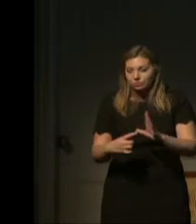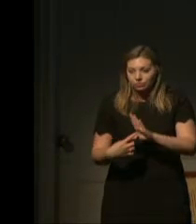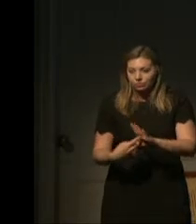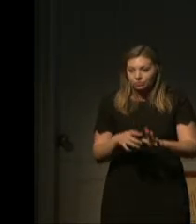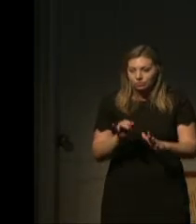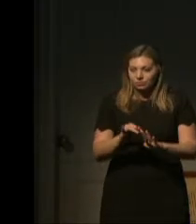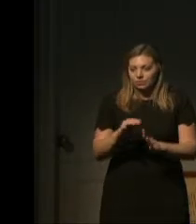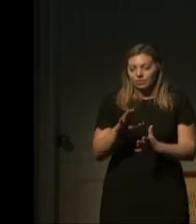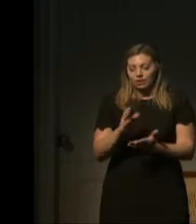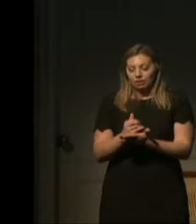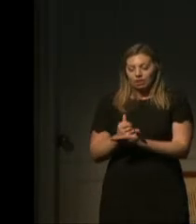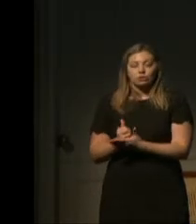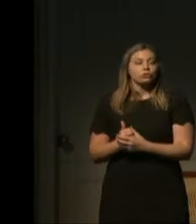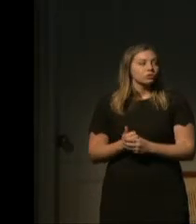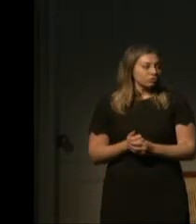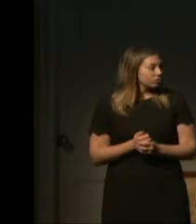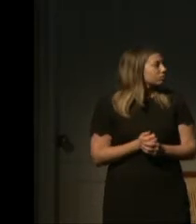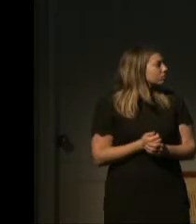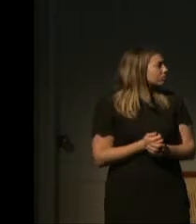collection.